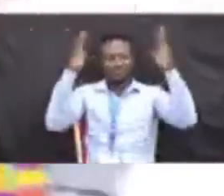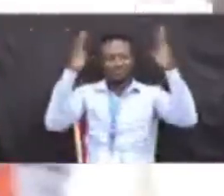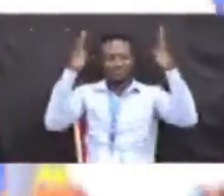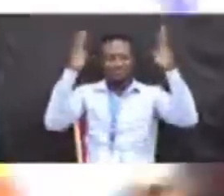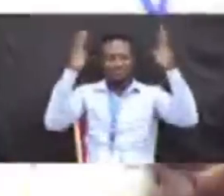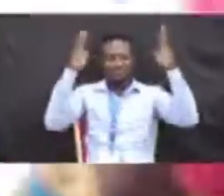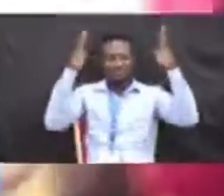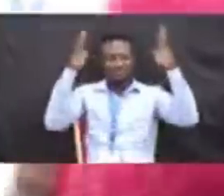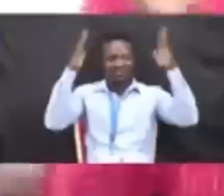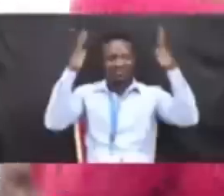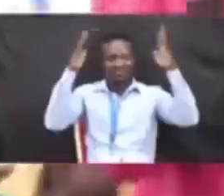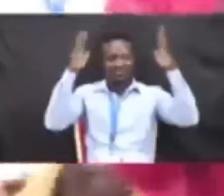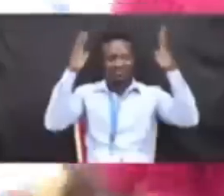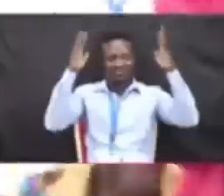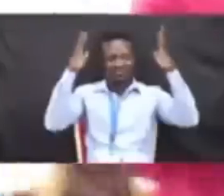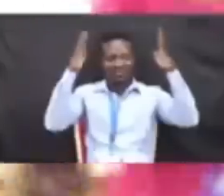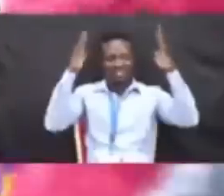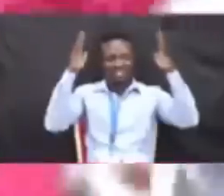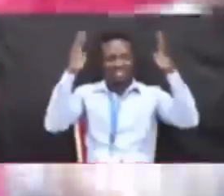Please come